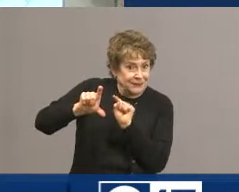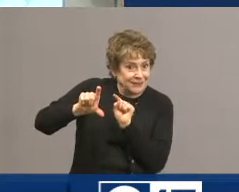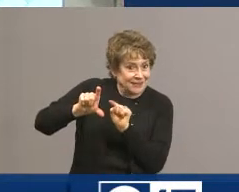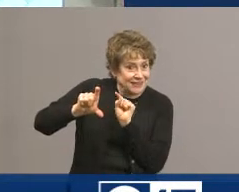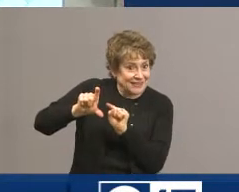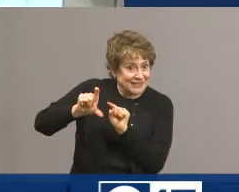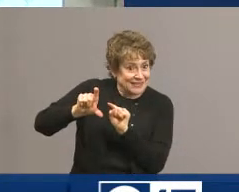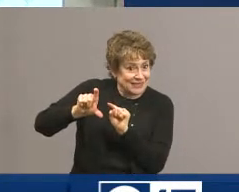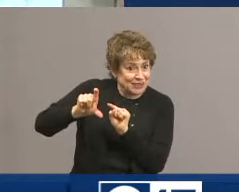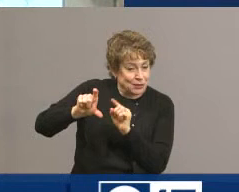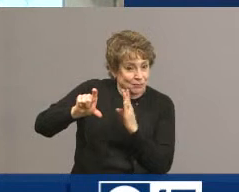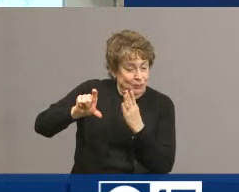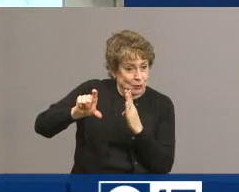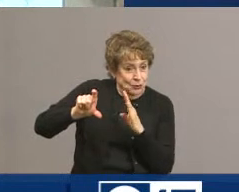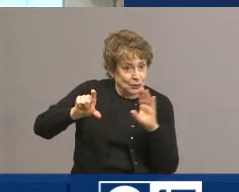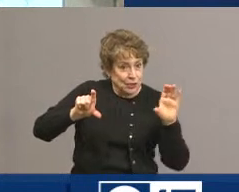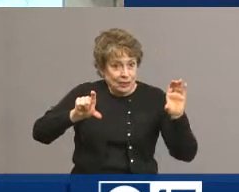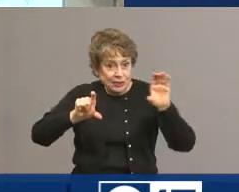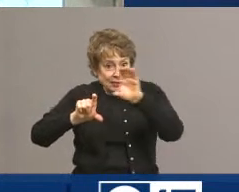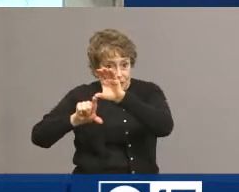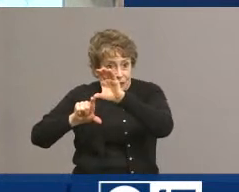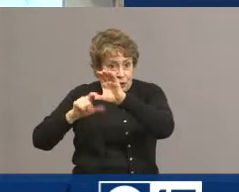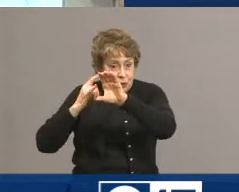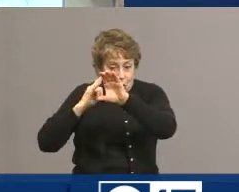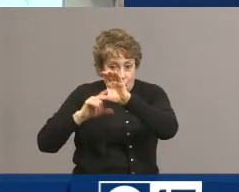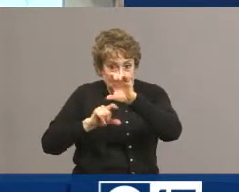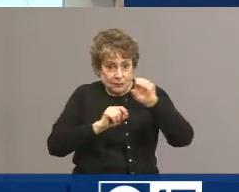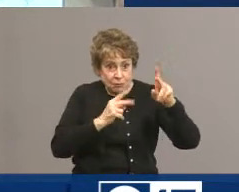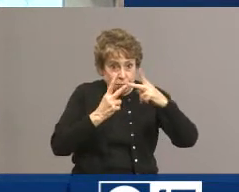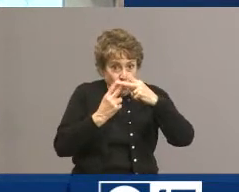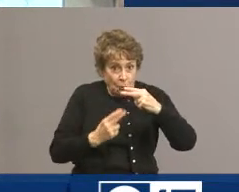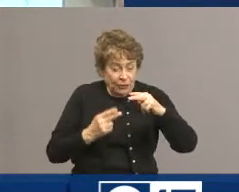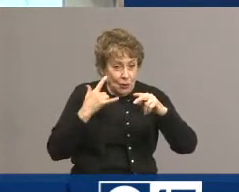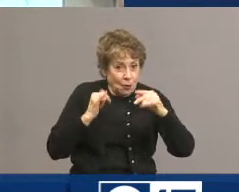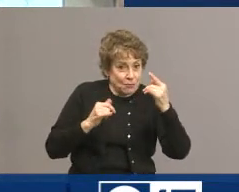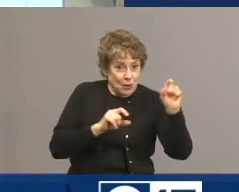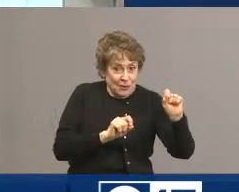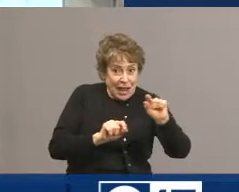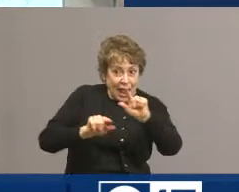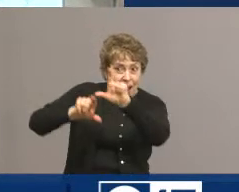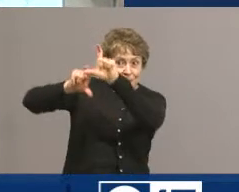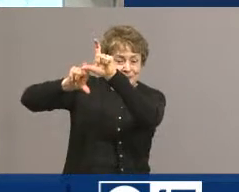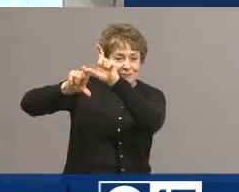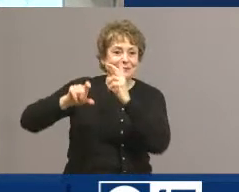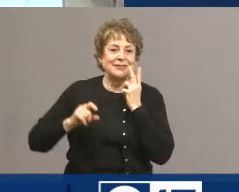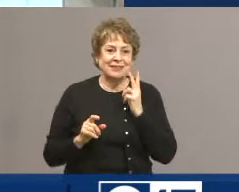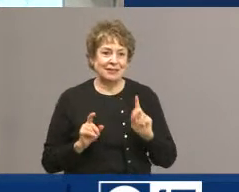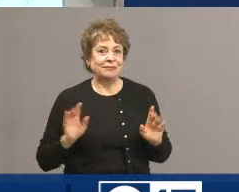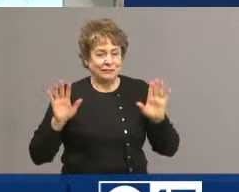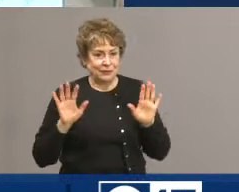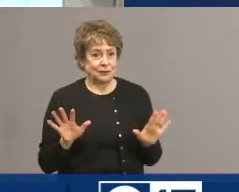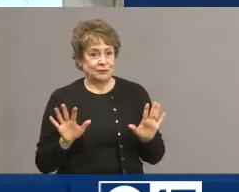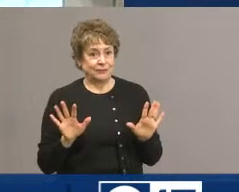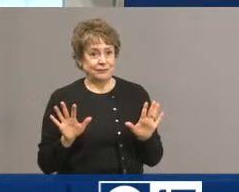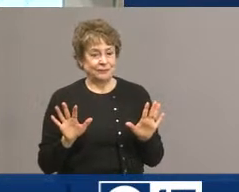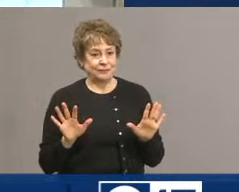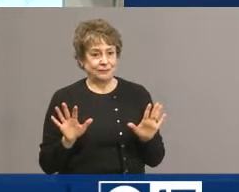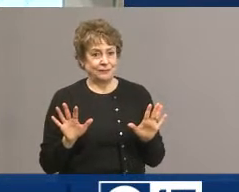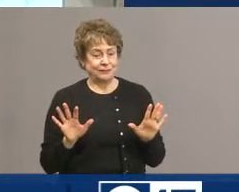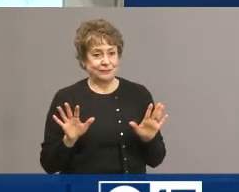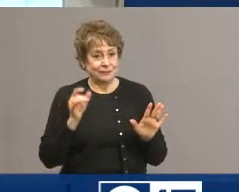not include the beds that we have prepared for surge availability if